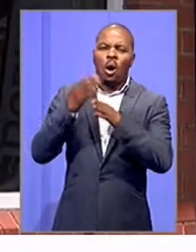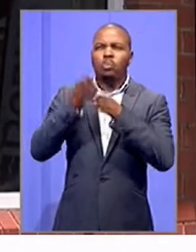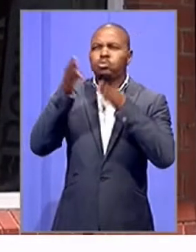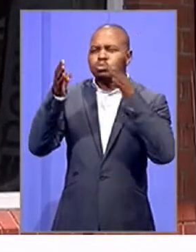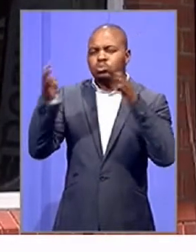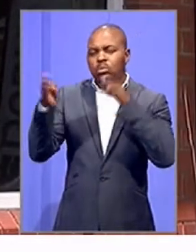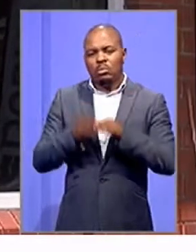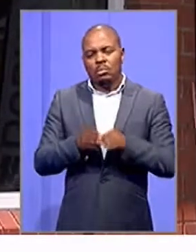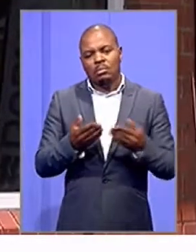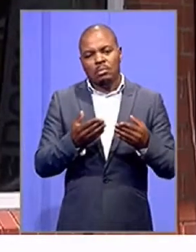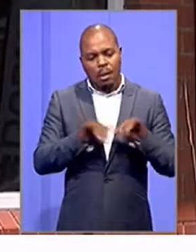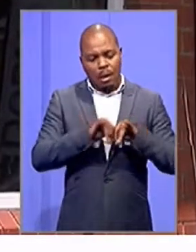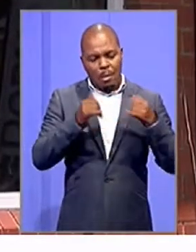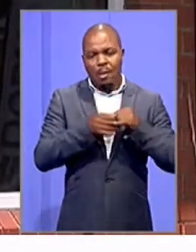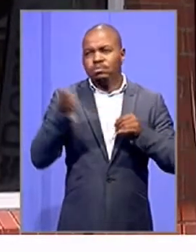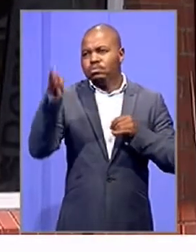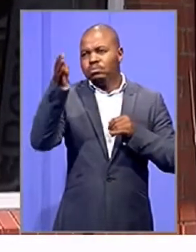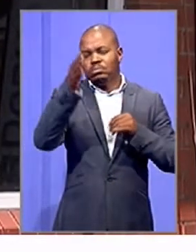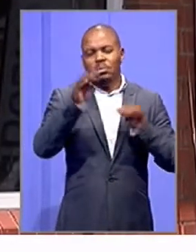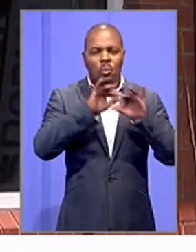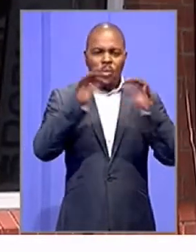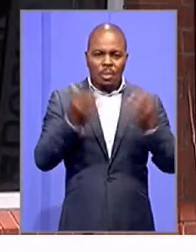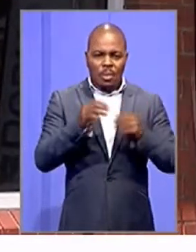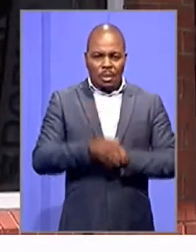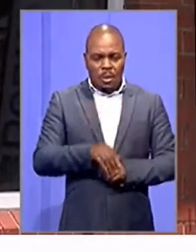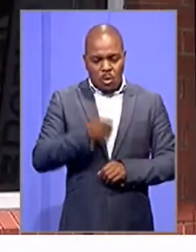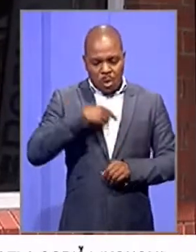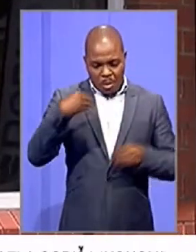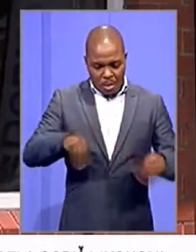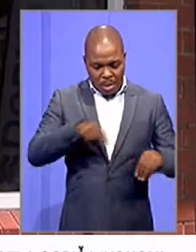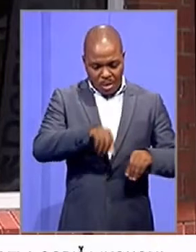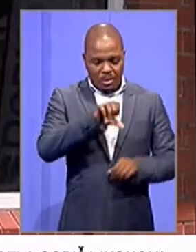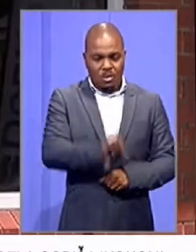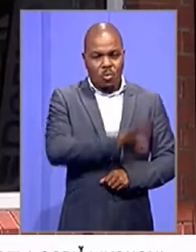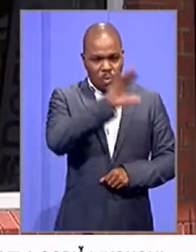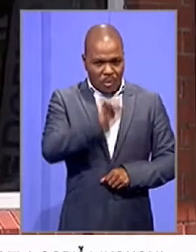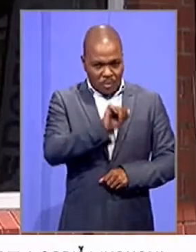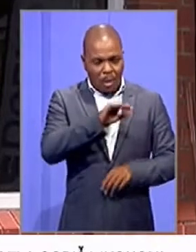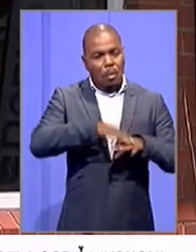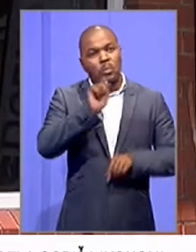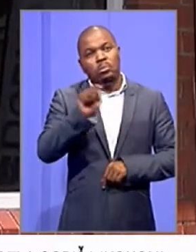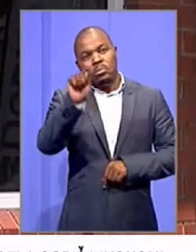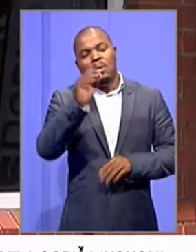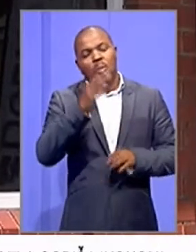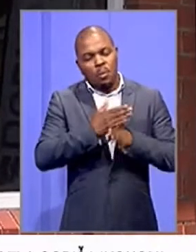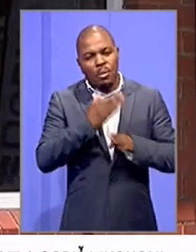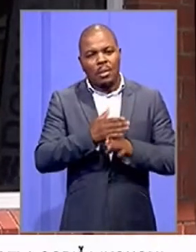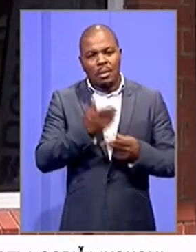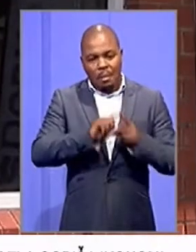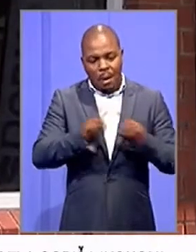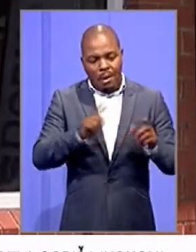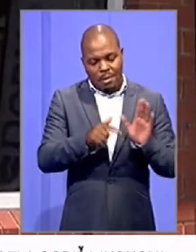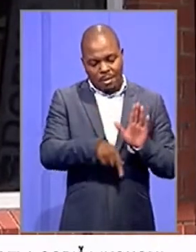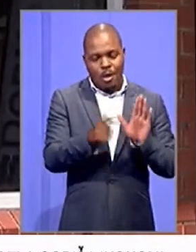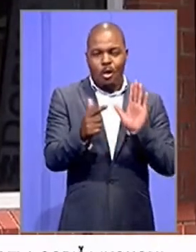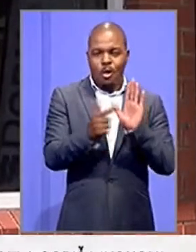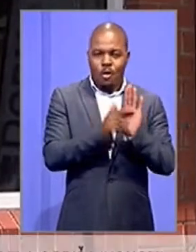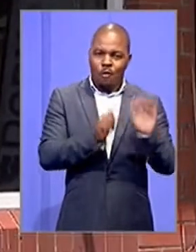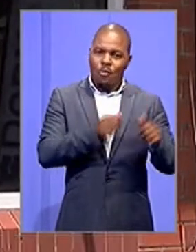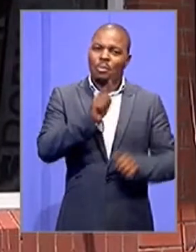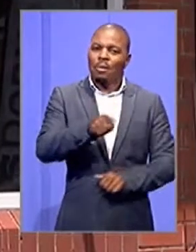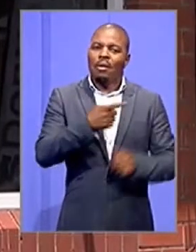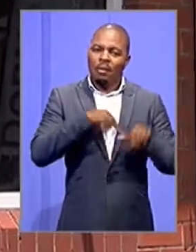multinational company, we still pride ourselves to be operating in South Africa and obviously understanding the legislative requirements that we have in the country, and we